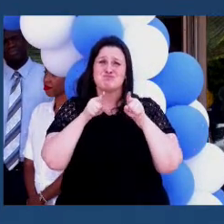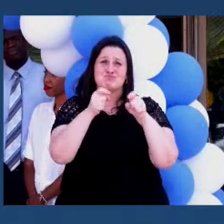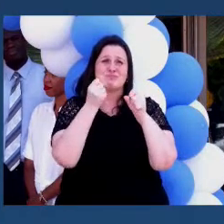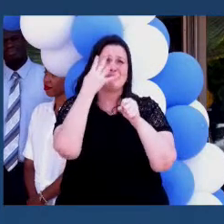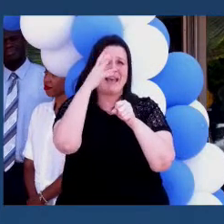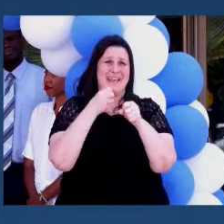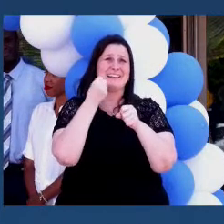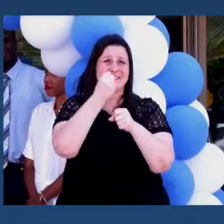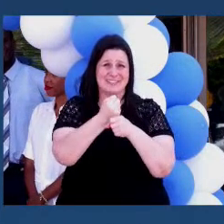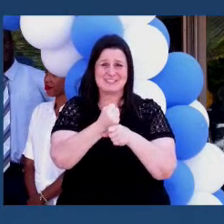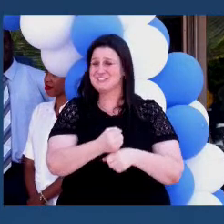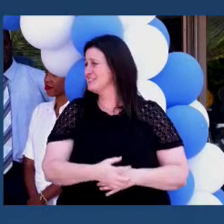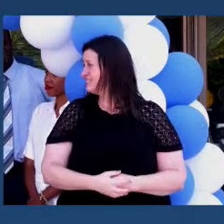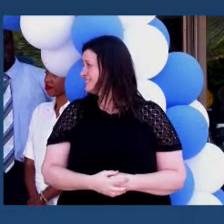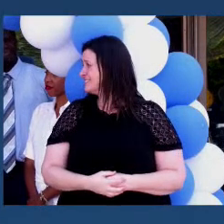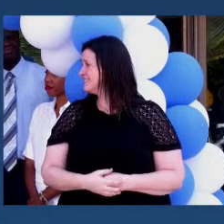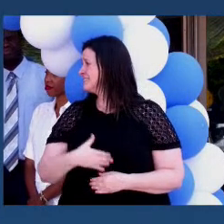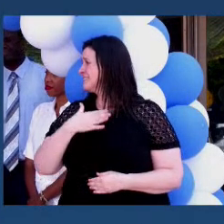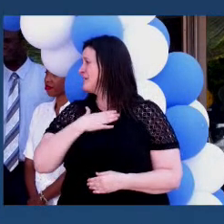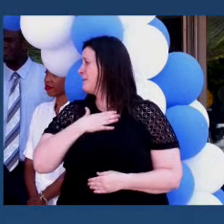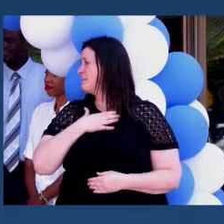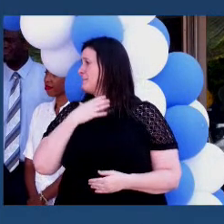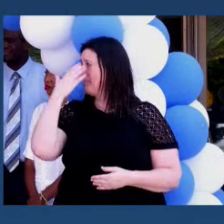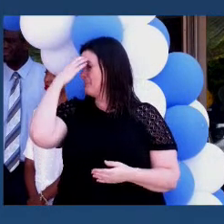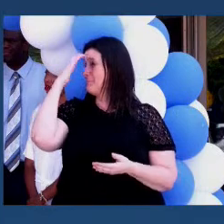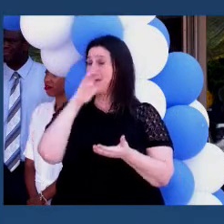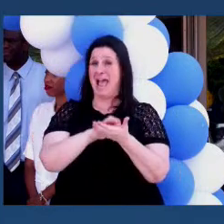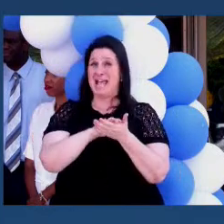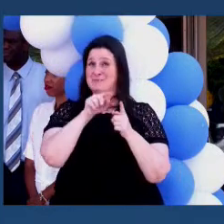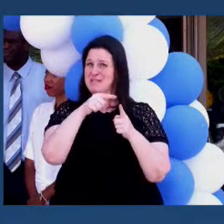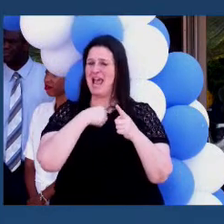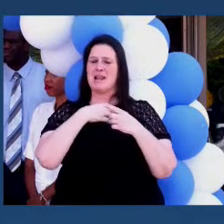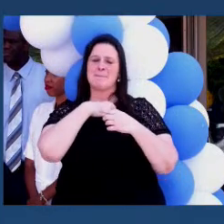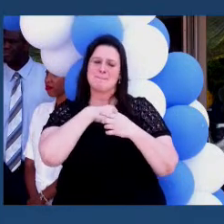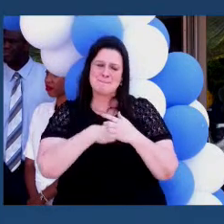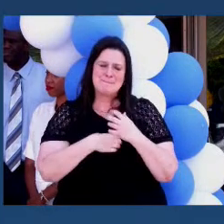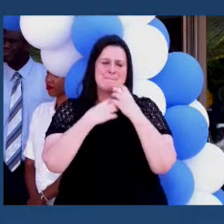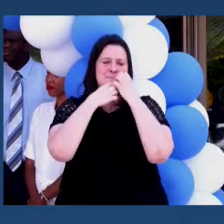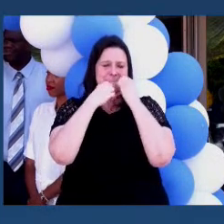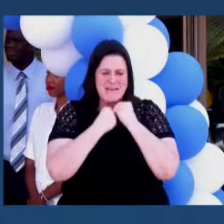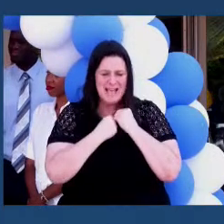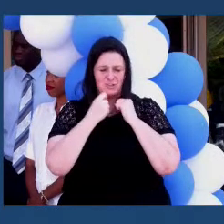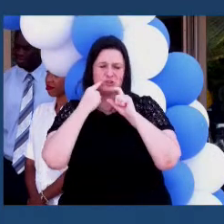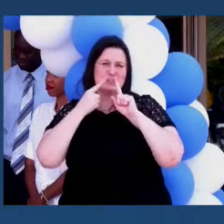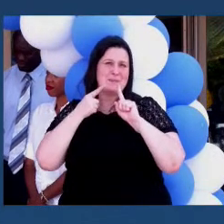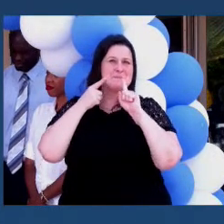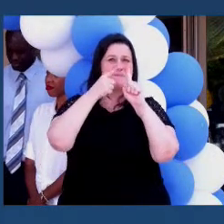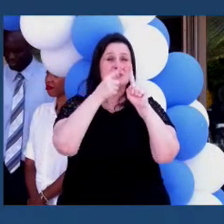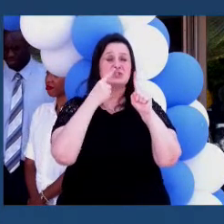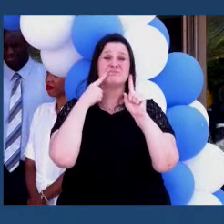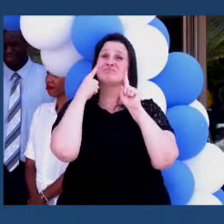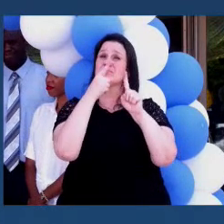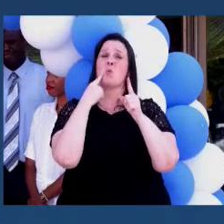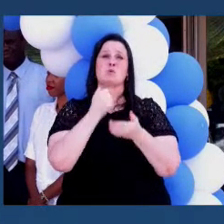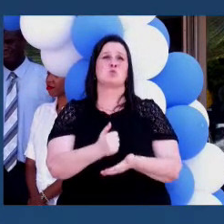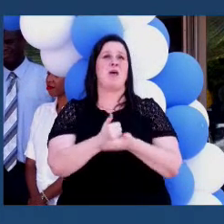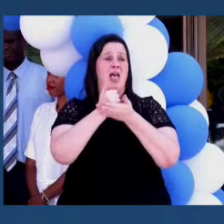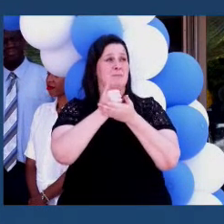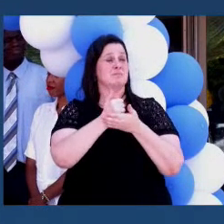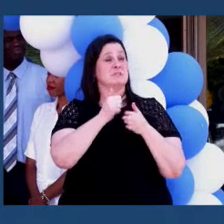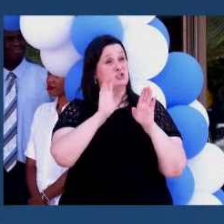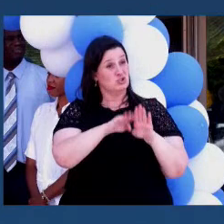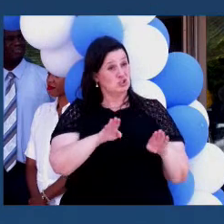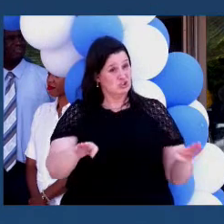years. My husband had a passion and mission to help meet the needs